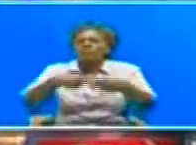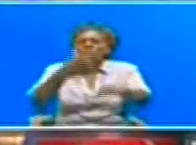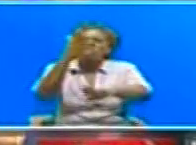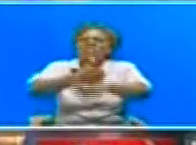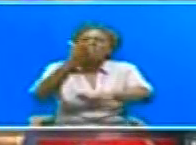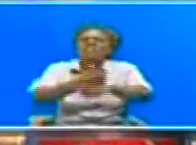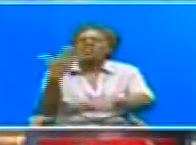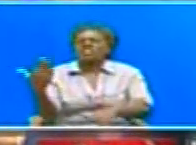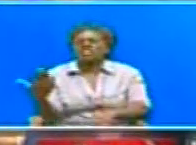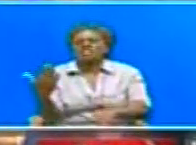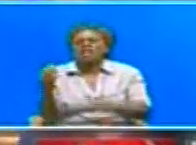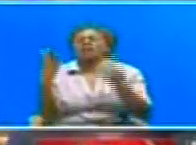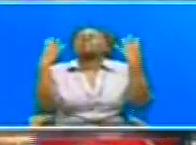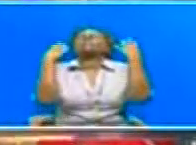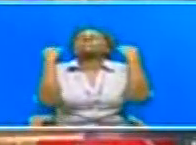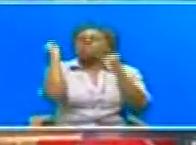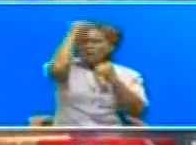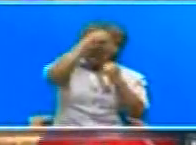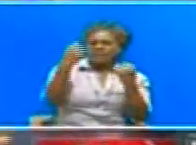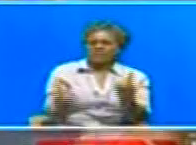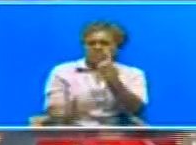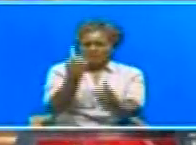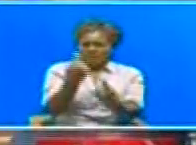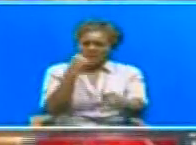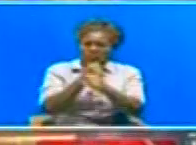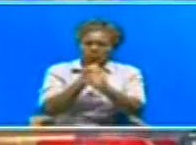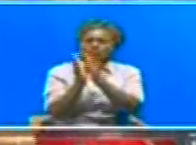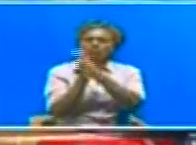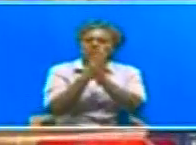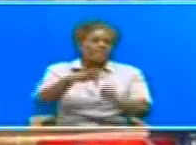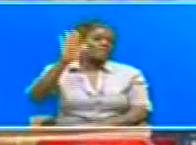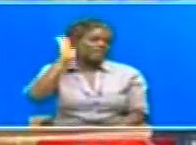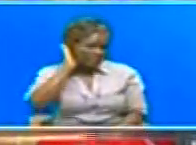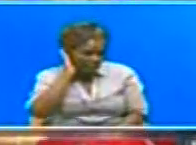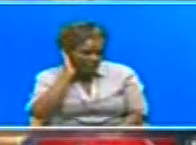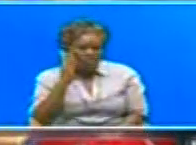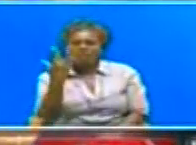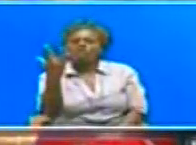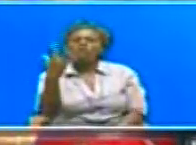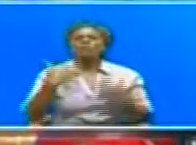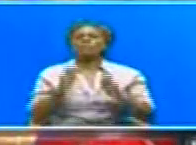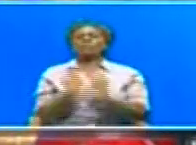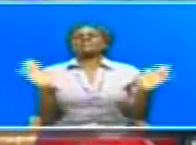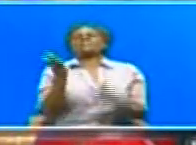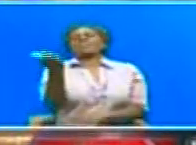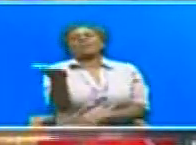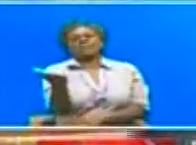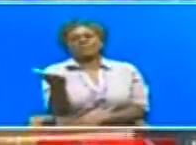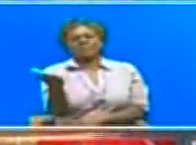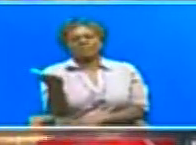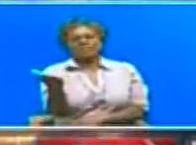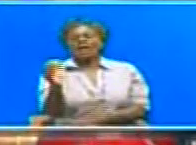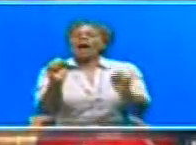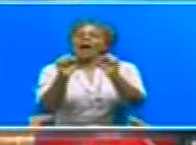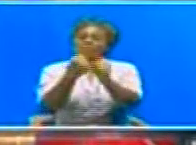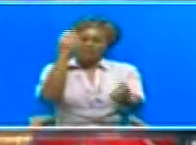issues, the blankets are burning. And then I do the story to tell the world that, listen, there are only four people. And this is what